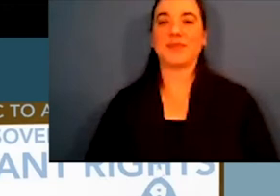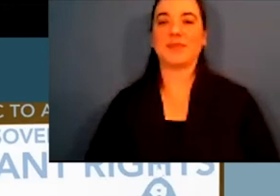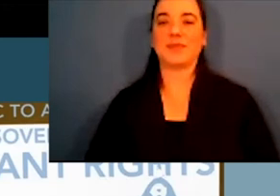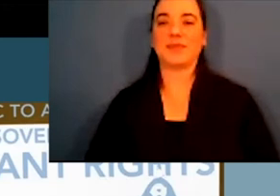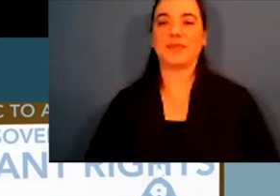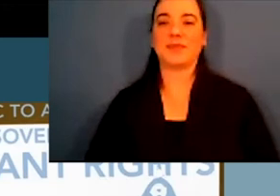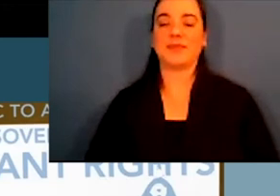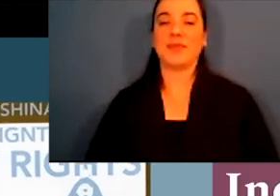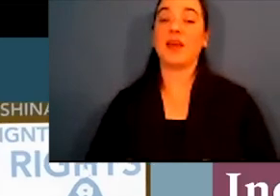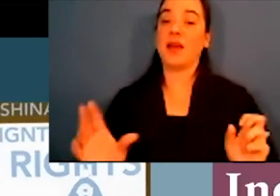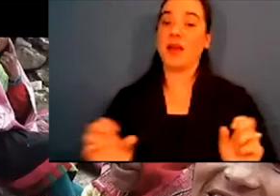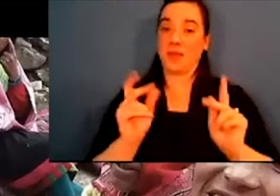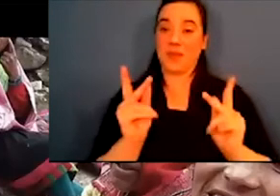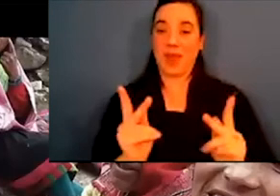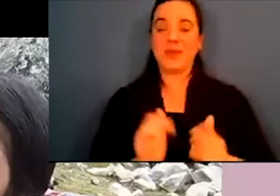Thank you.